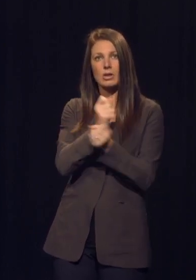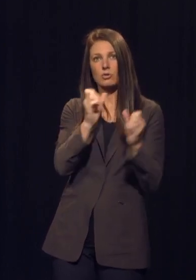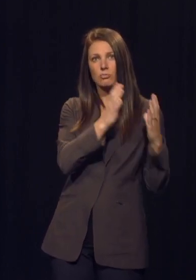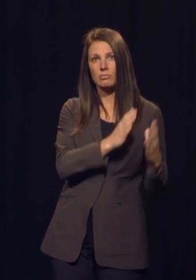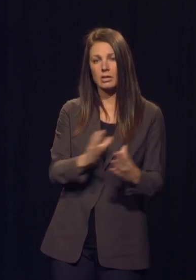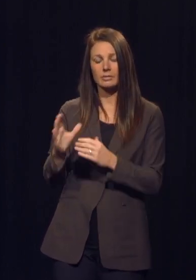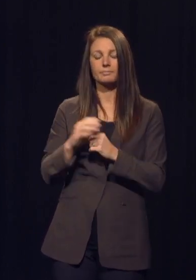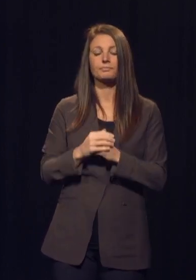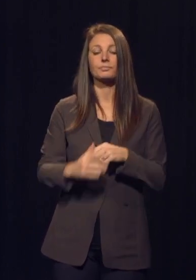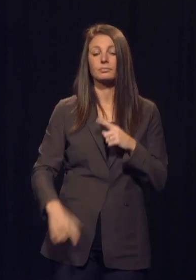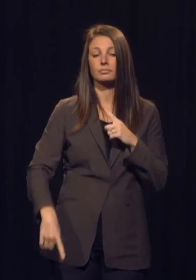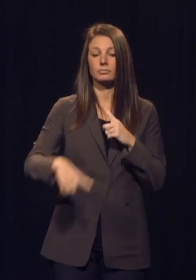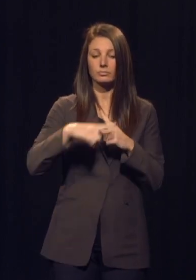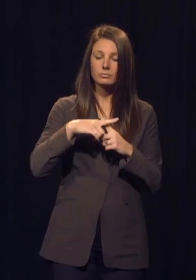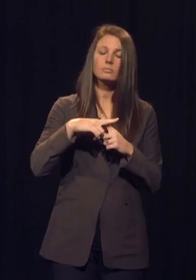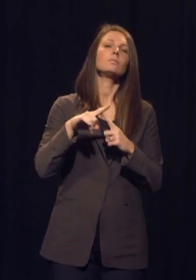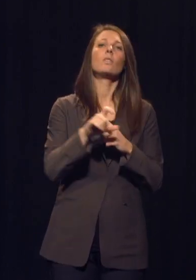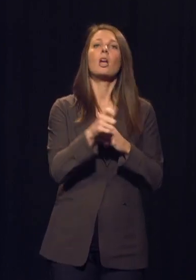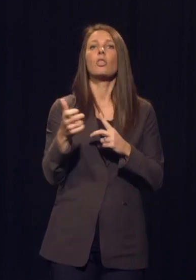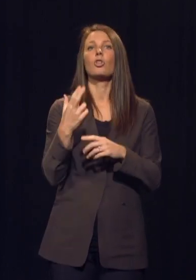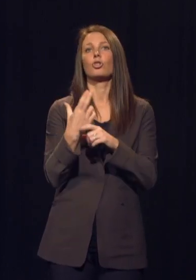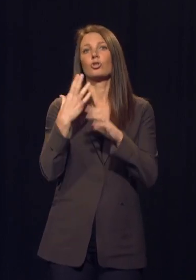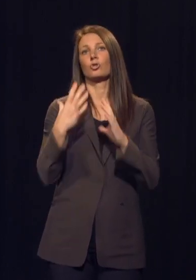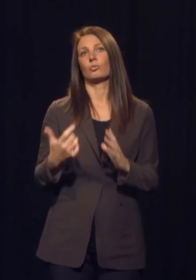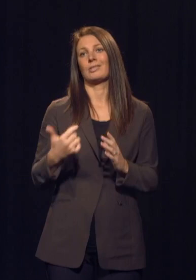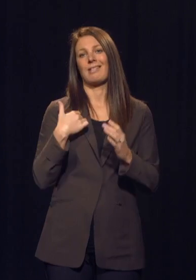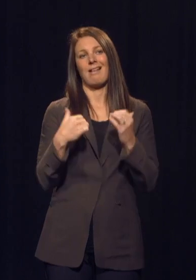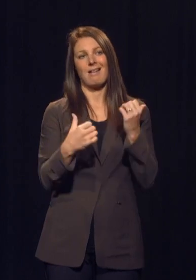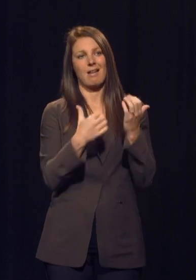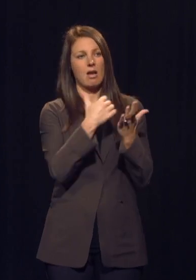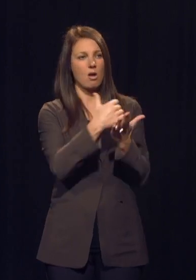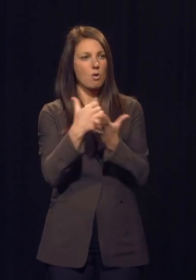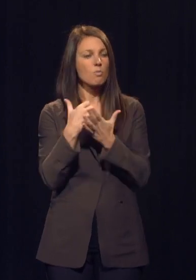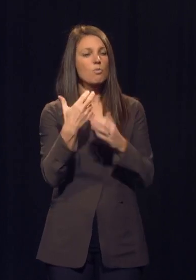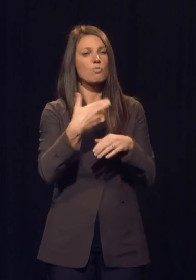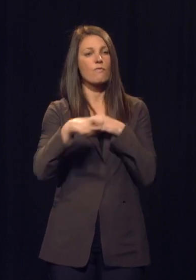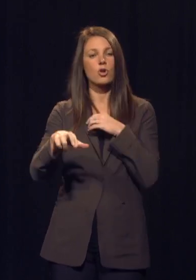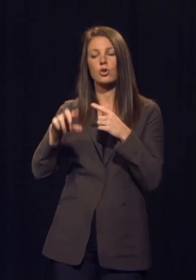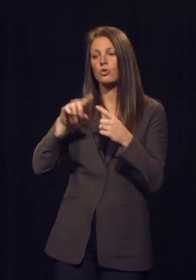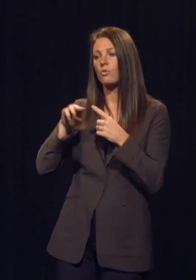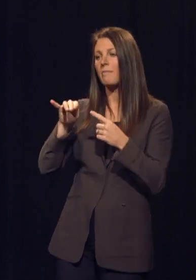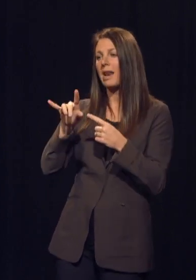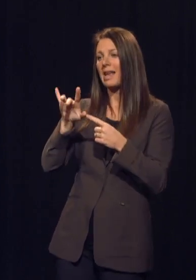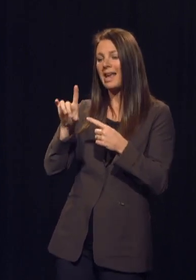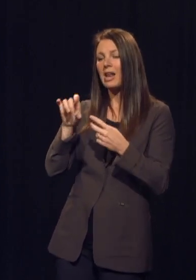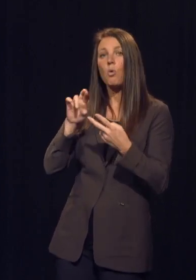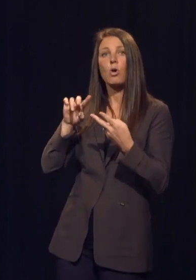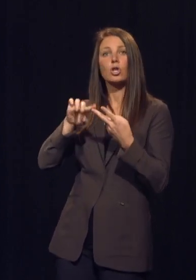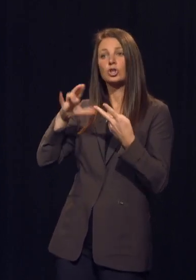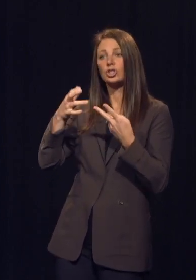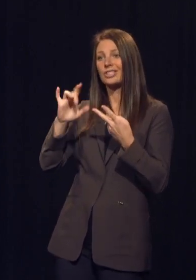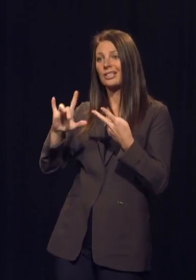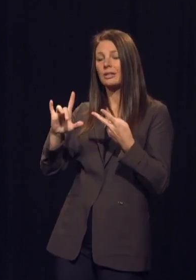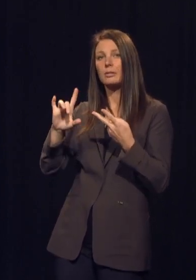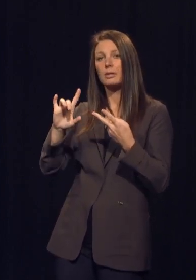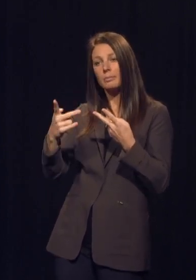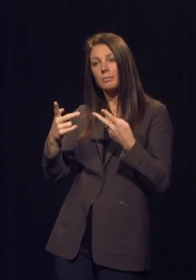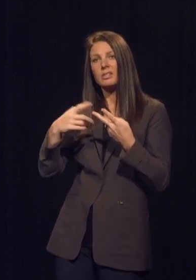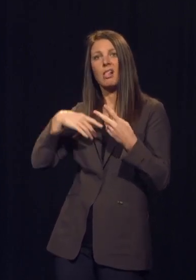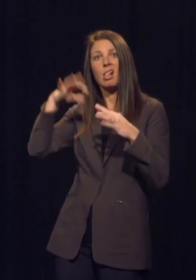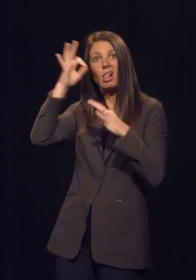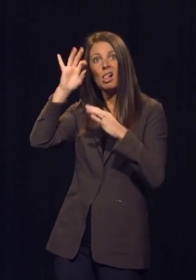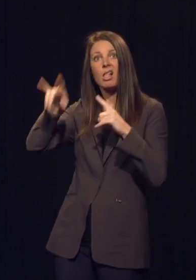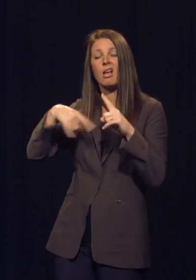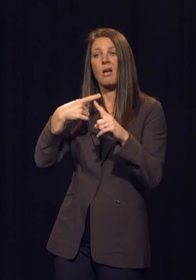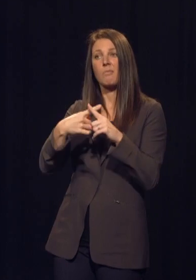In addition, there were many consumers I assisted that referred to Medicaid or CHIP that may not have known about these coverage options had